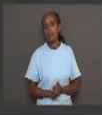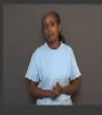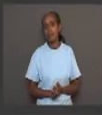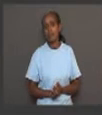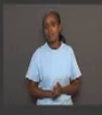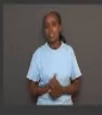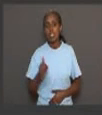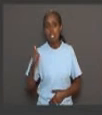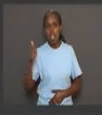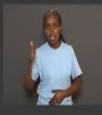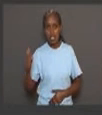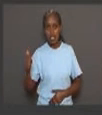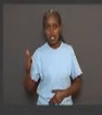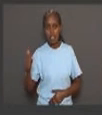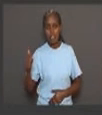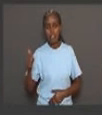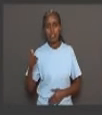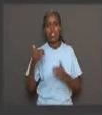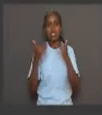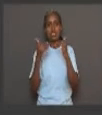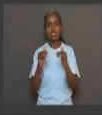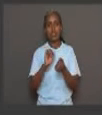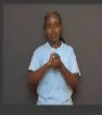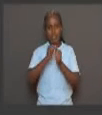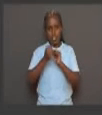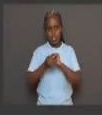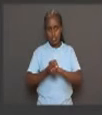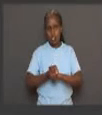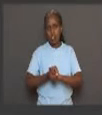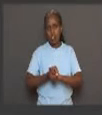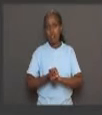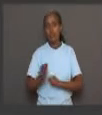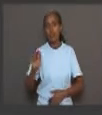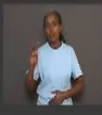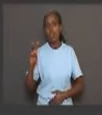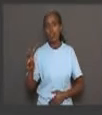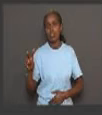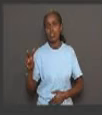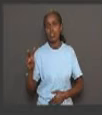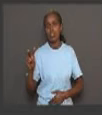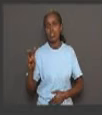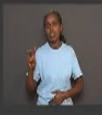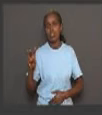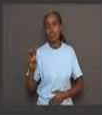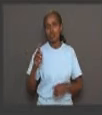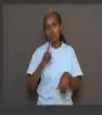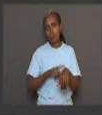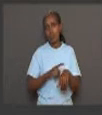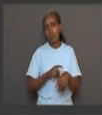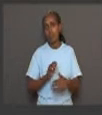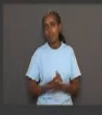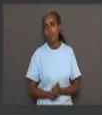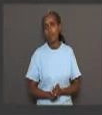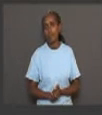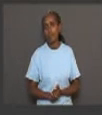The acceleration is the rate of change of velocity with respect to time.